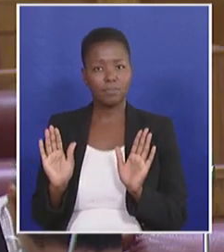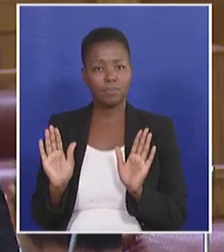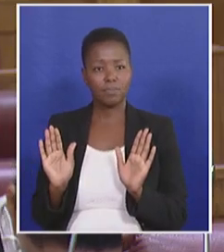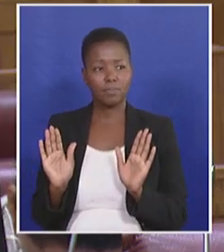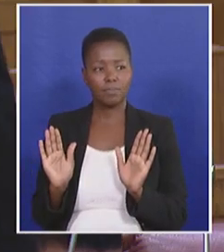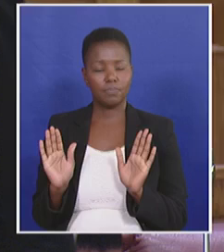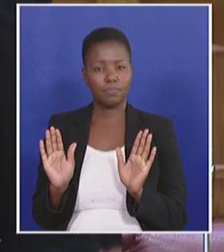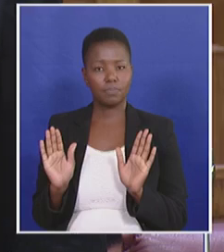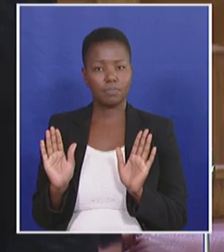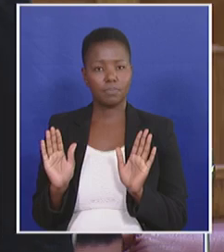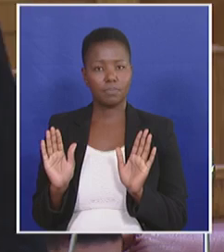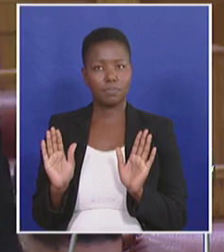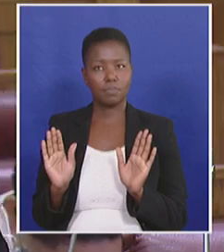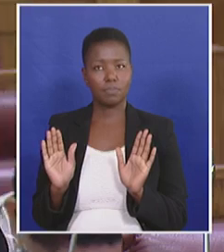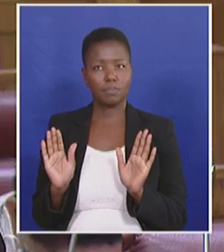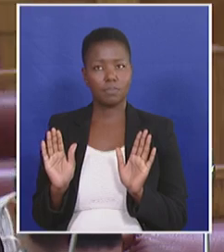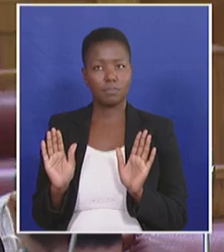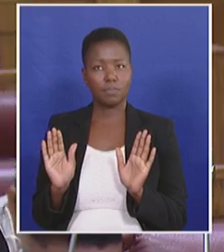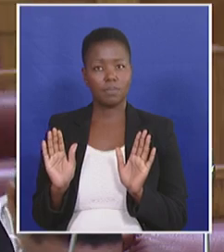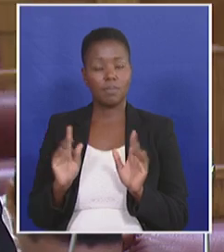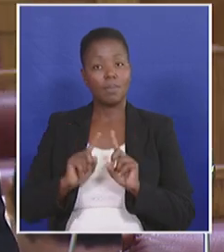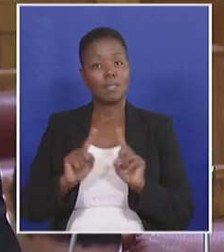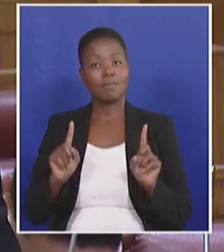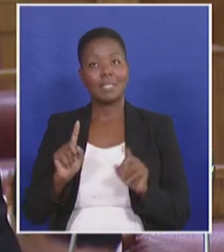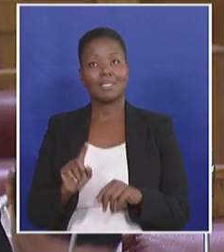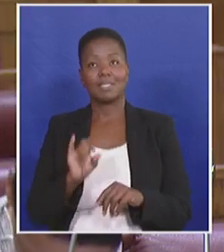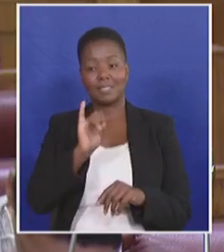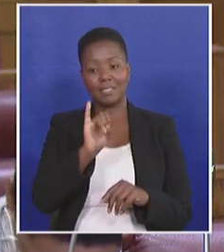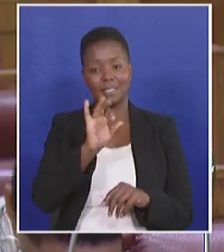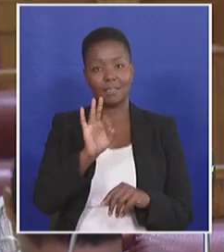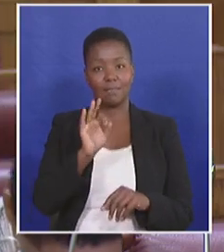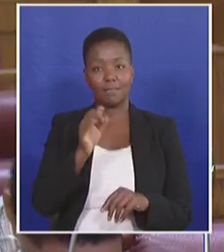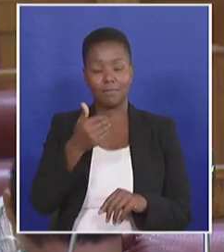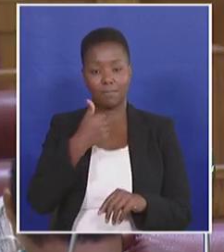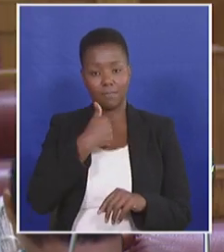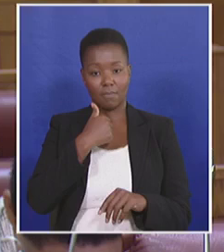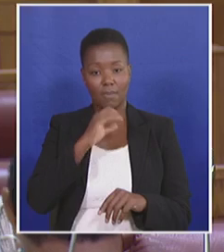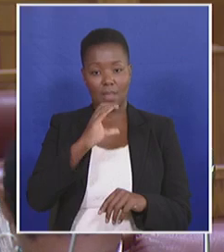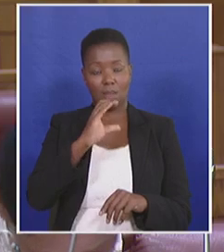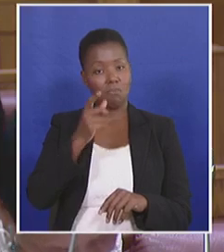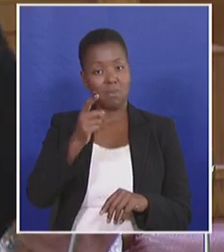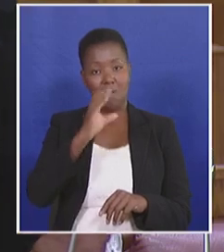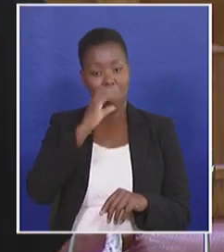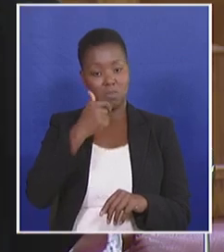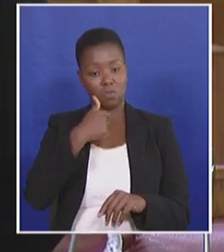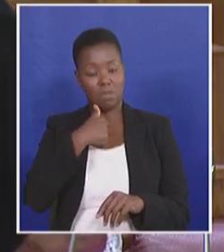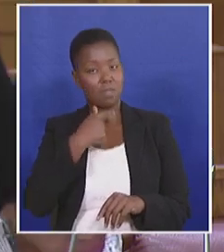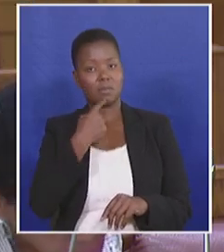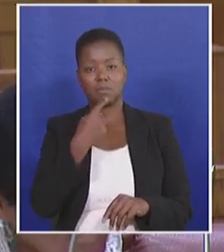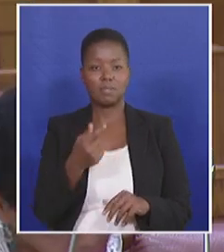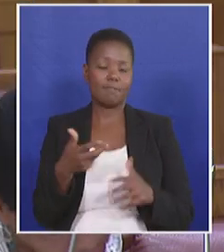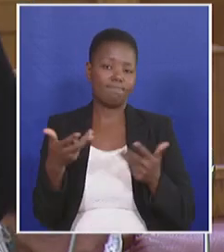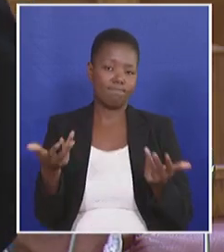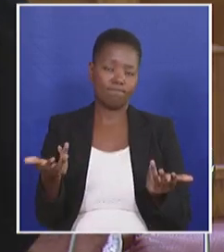on. Now, but if you were to ask me, the same police officer, a report comes in that